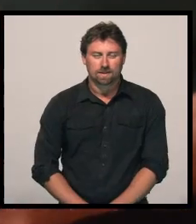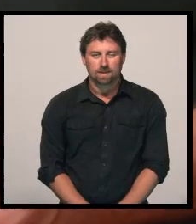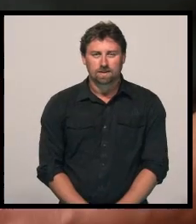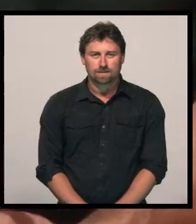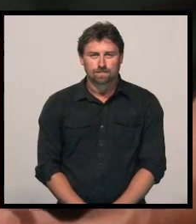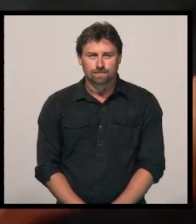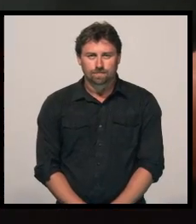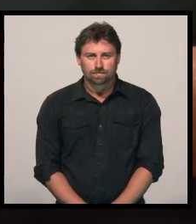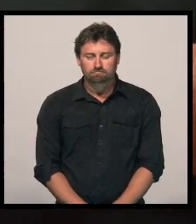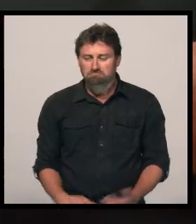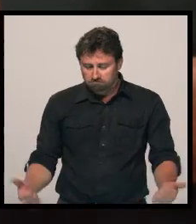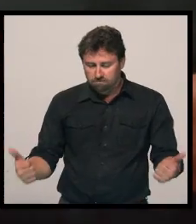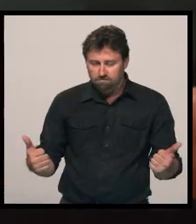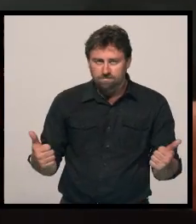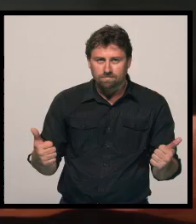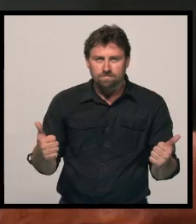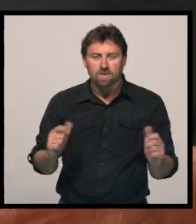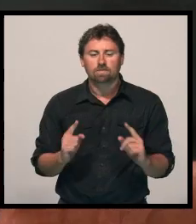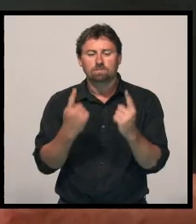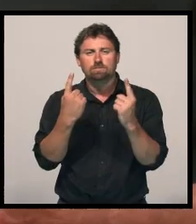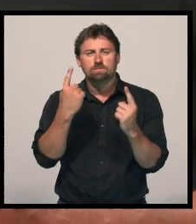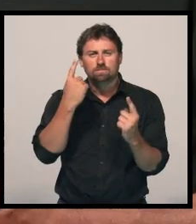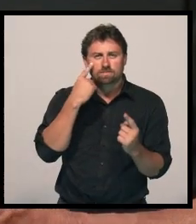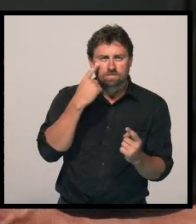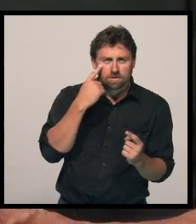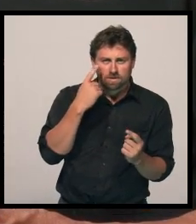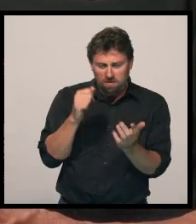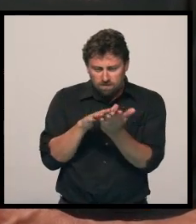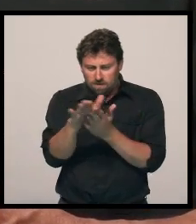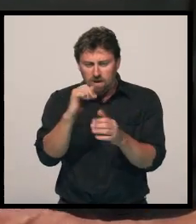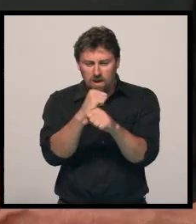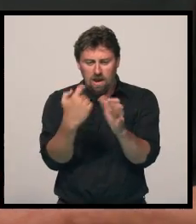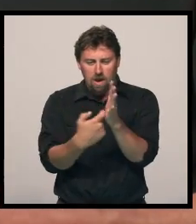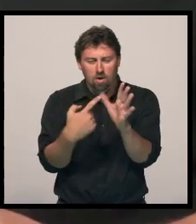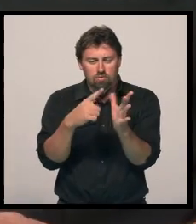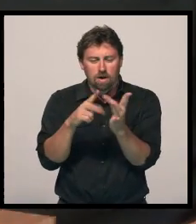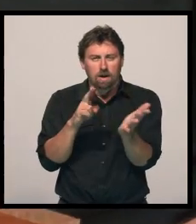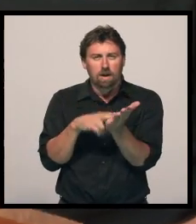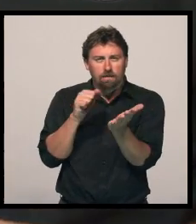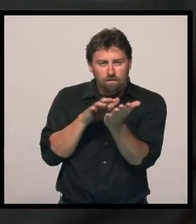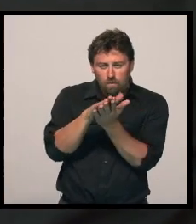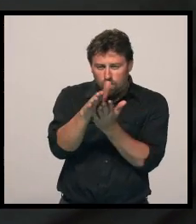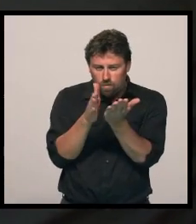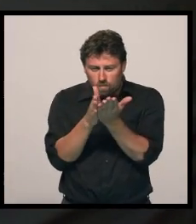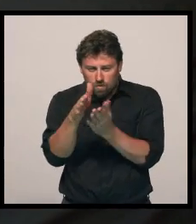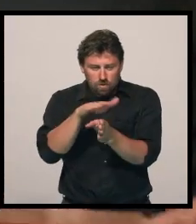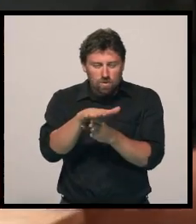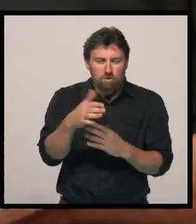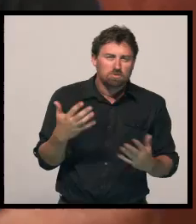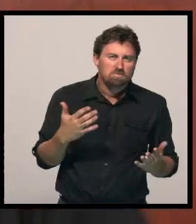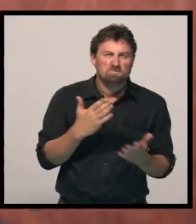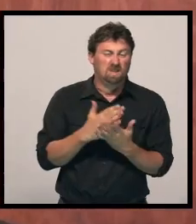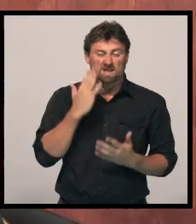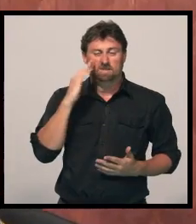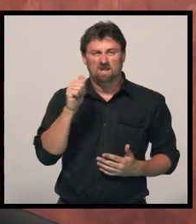First of all, you just have a look, see if there's any general grain direction. It really probably won't matter which way we plane this because the